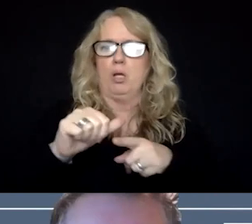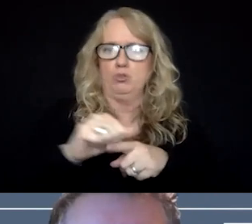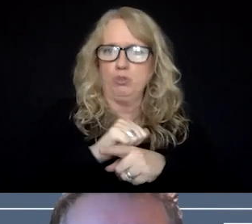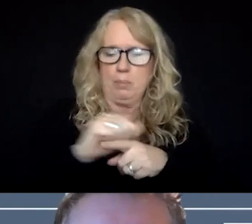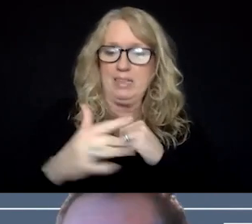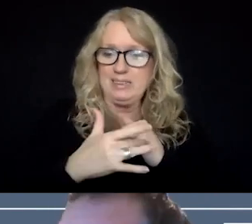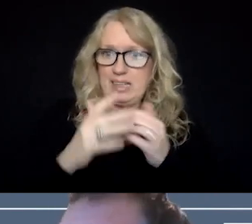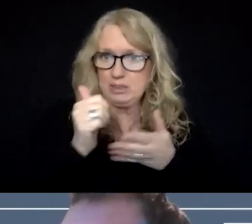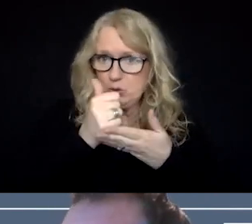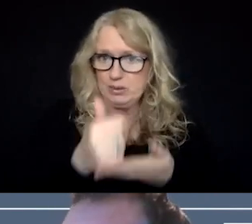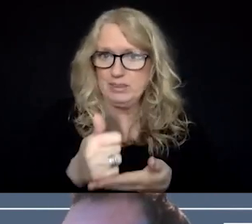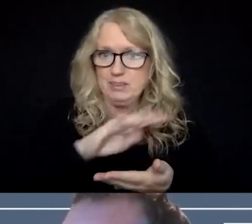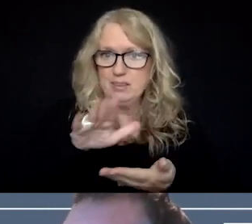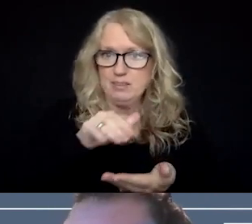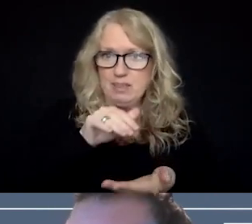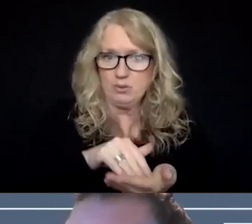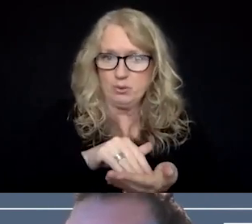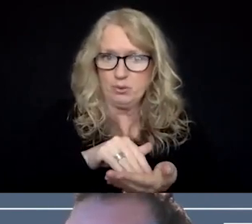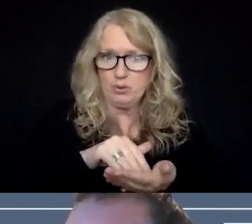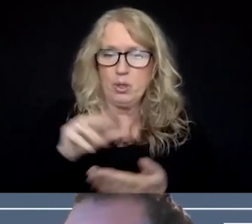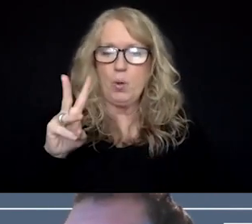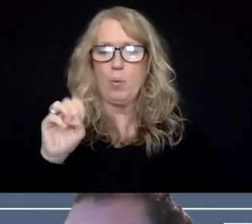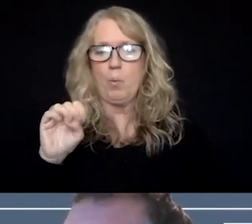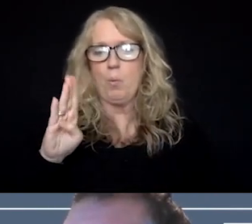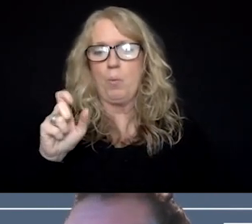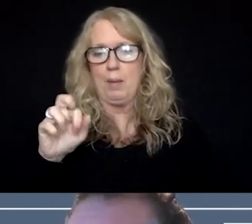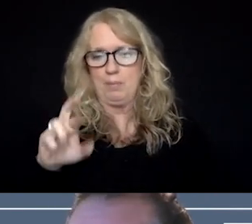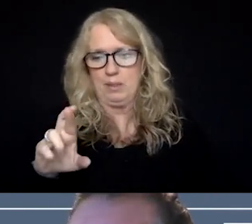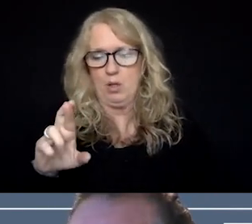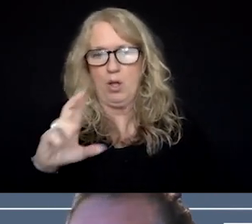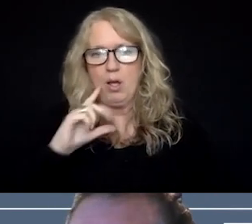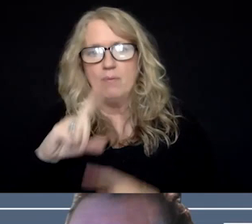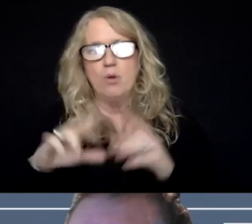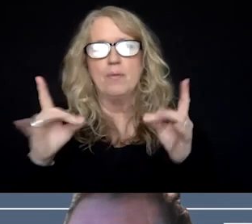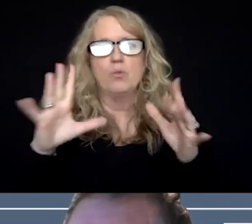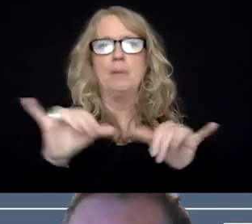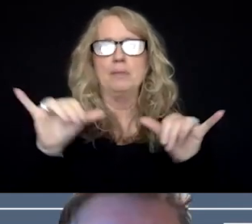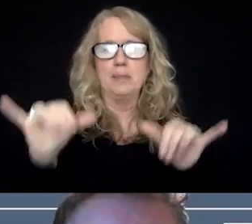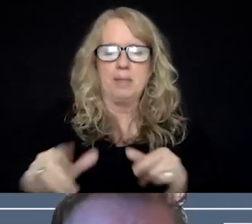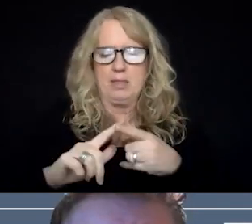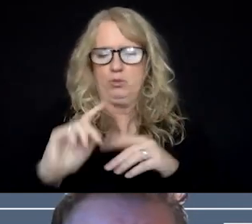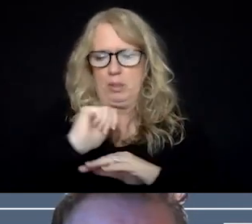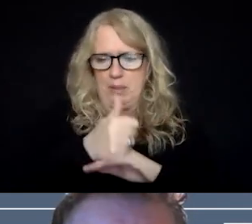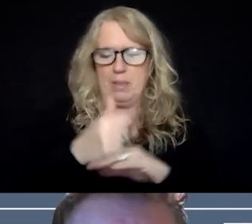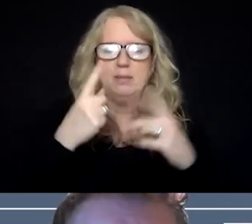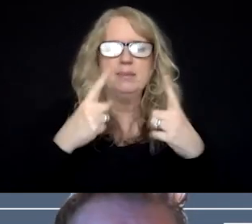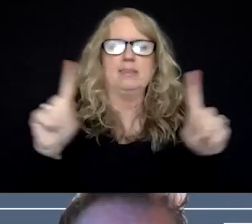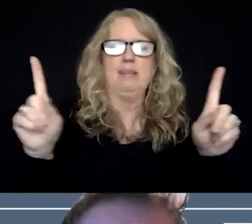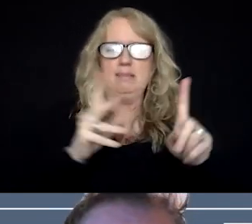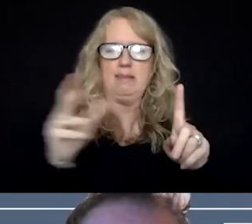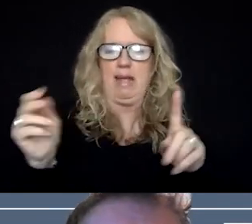Technical Assistance Center webinar on crisis system implementation successes and